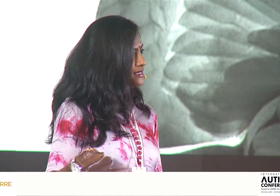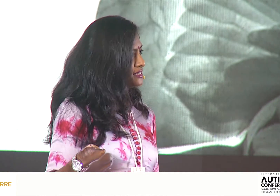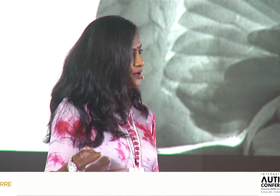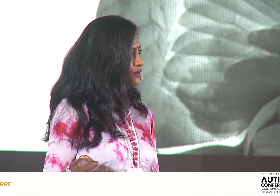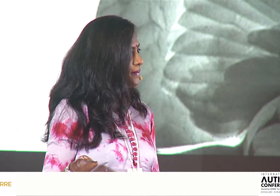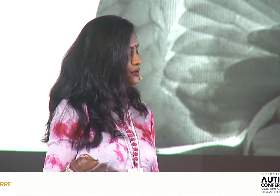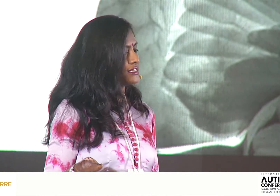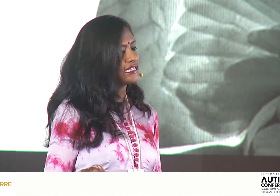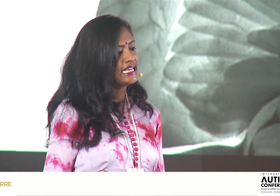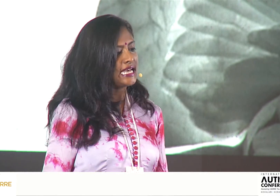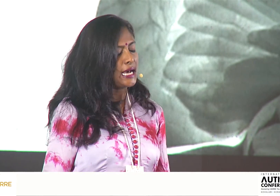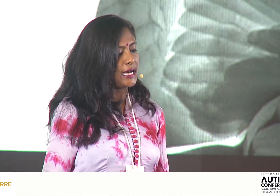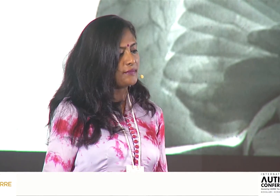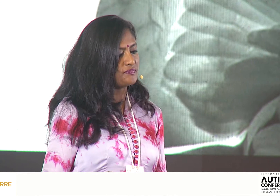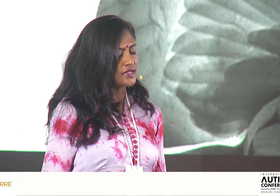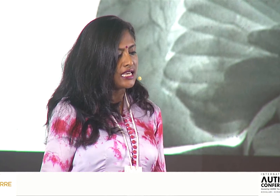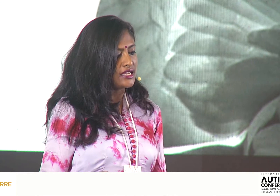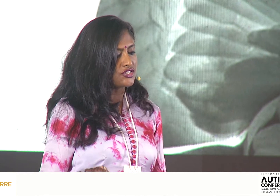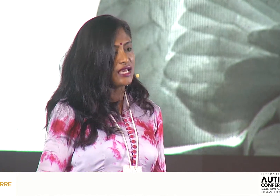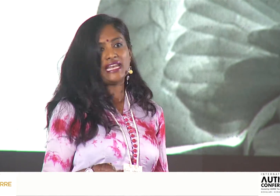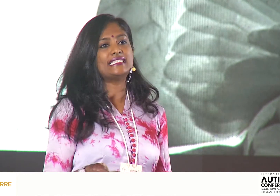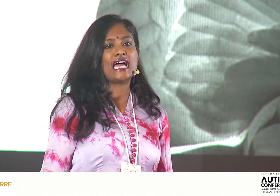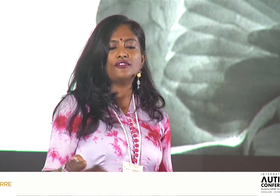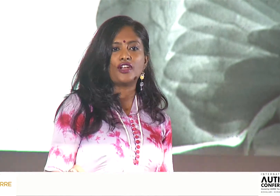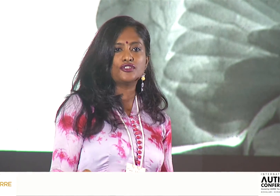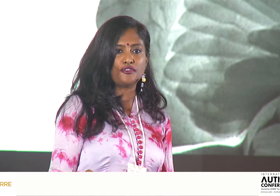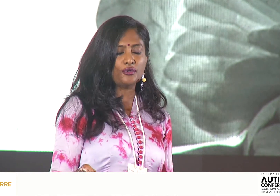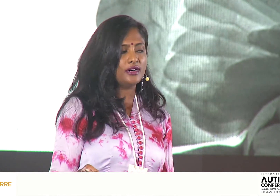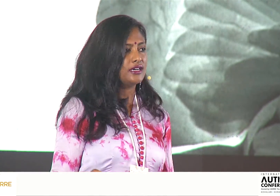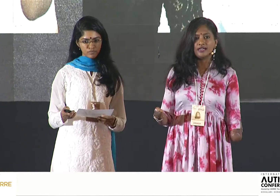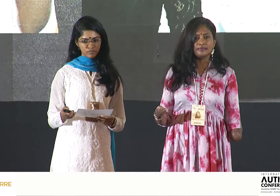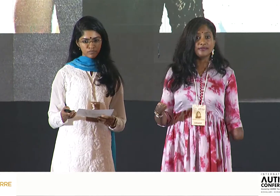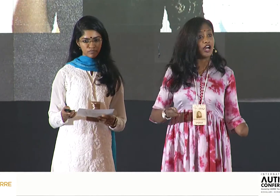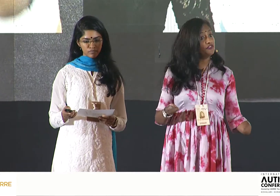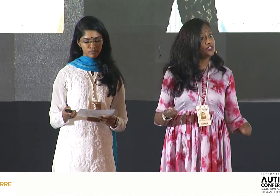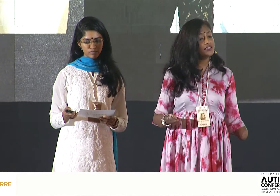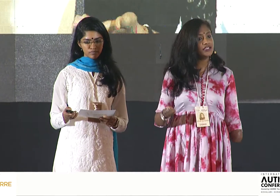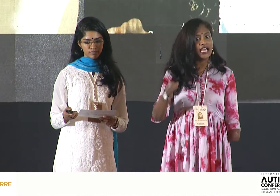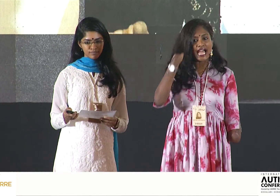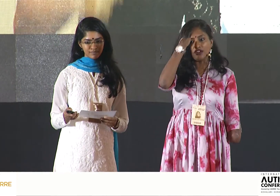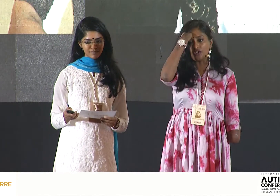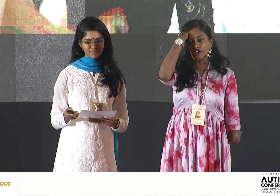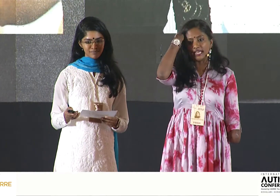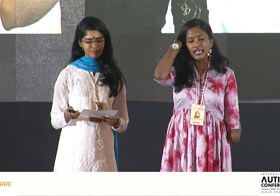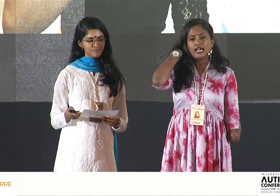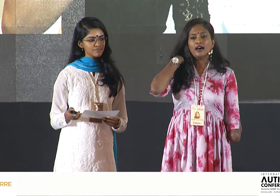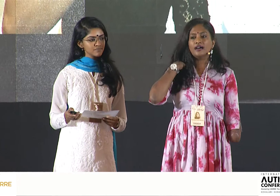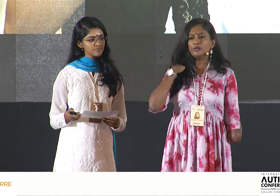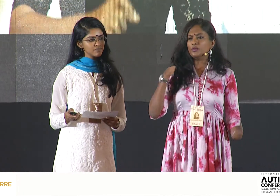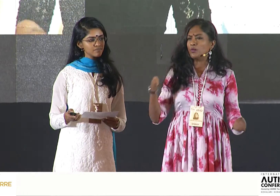some extent proud about it. Today when I stand in front of you, confident and not